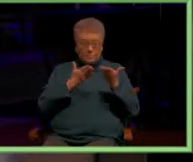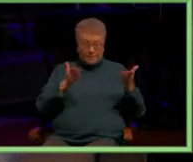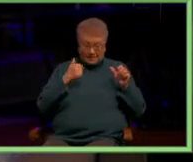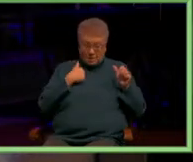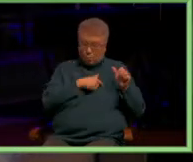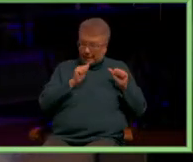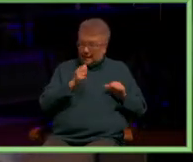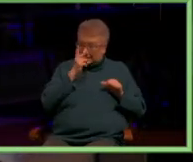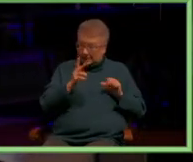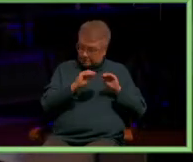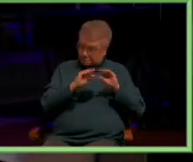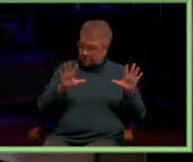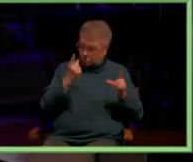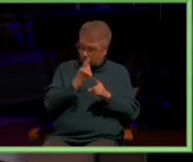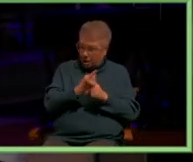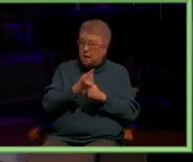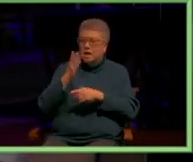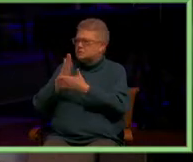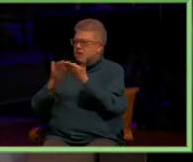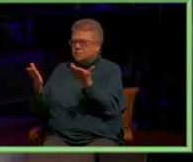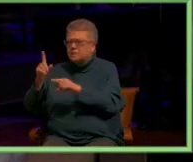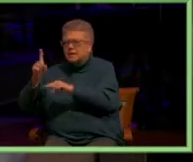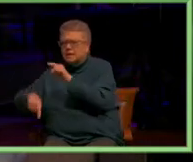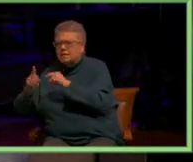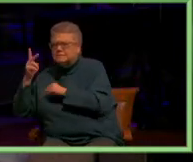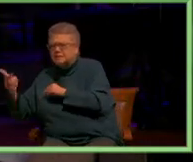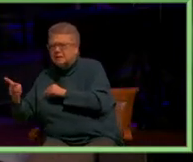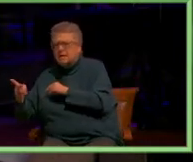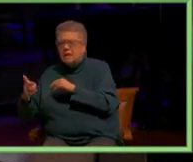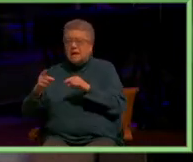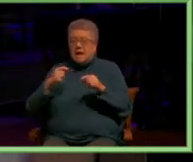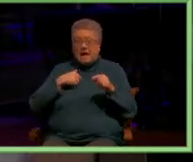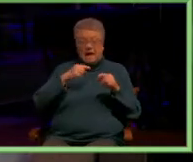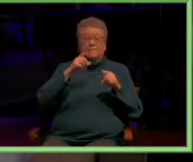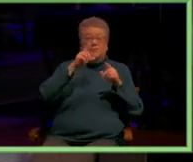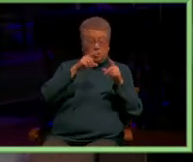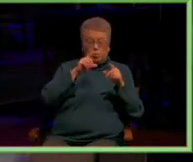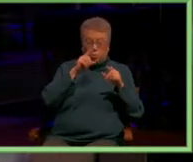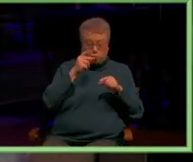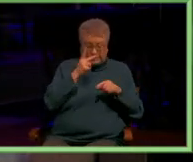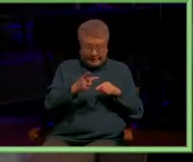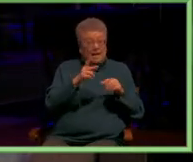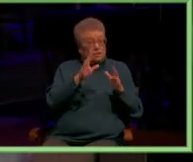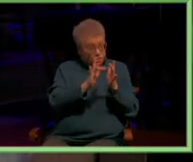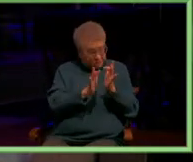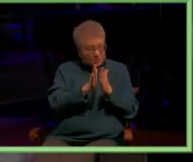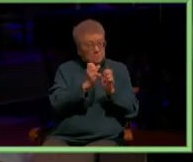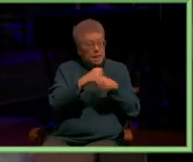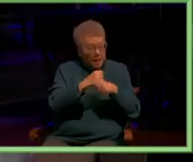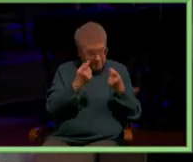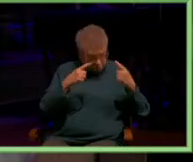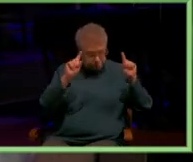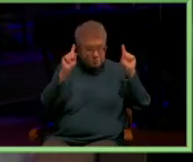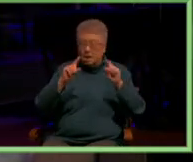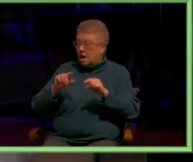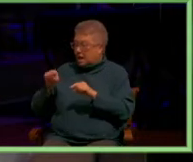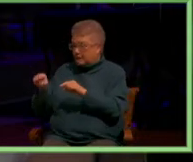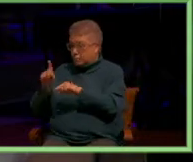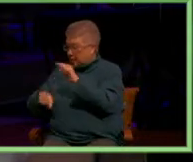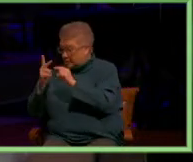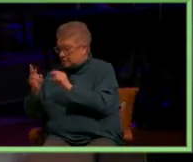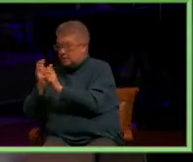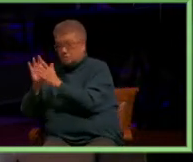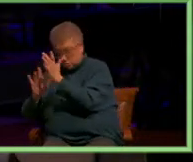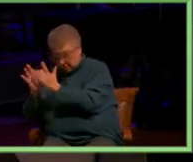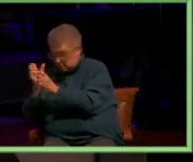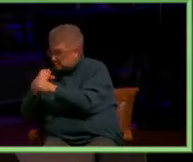things we cannot see. If you can see it, Jesus made it. If you can't see it, Jesus made it. He made it all. He is over all. Now notice